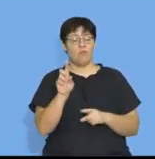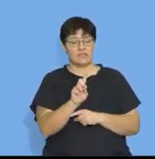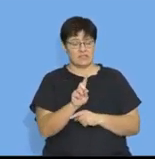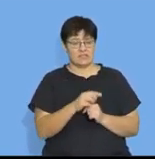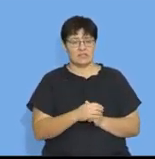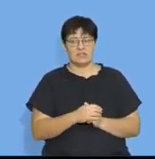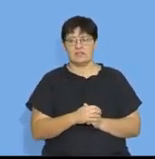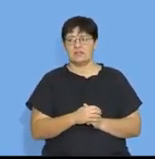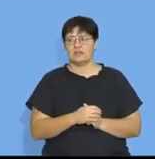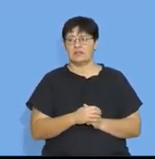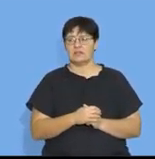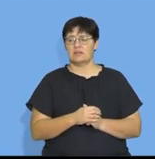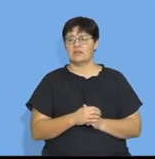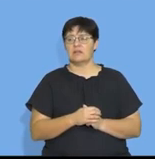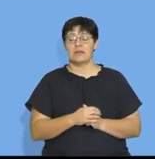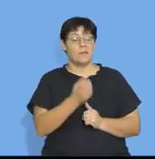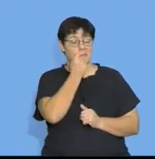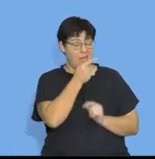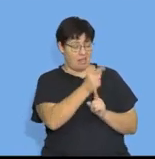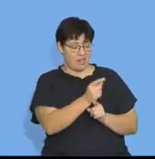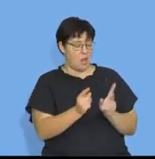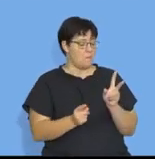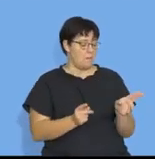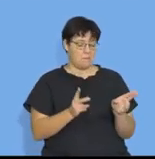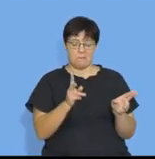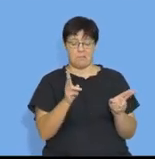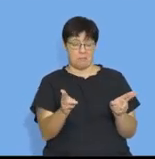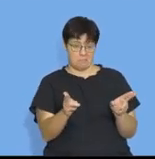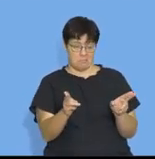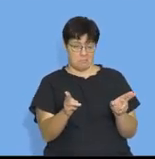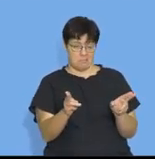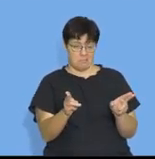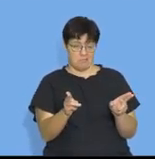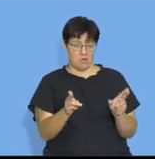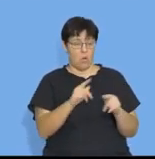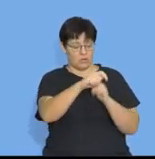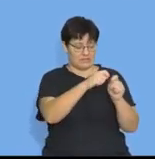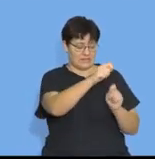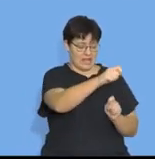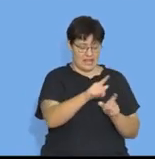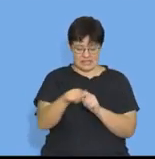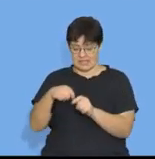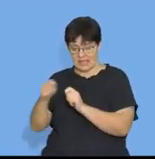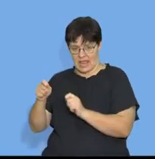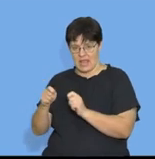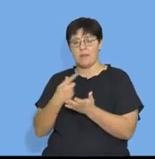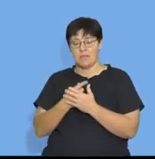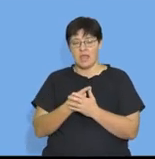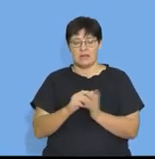this involves where the vas deferens in males are surgically cut and or tied